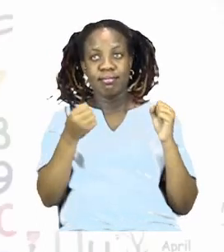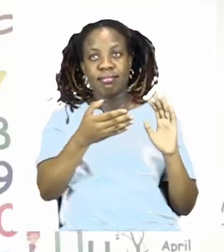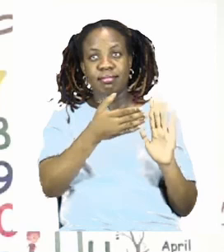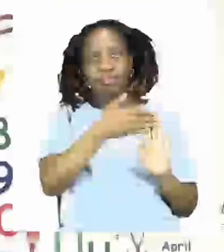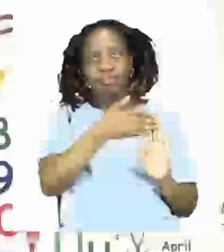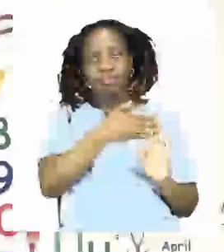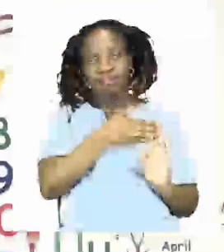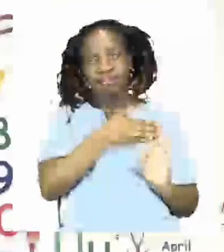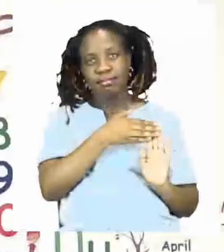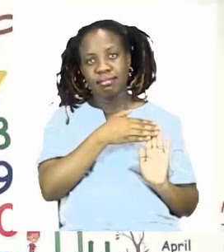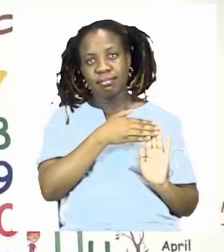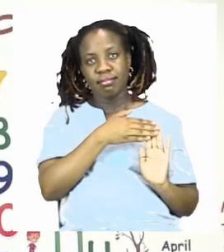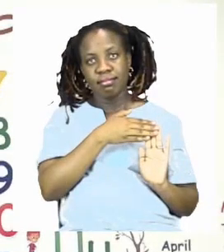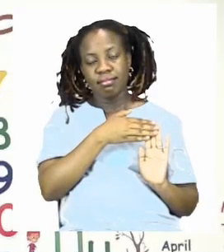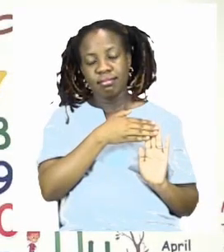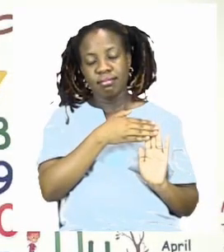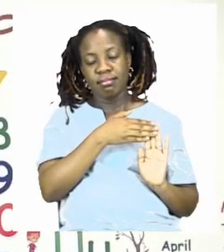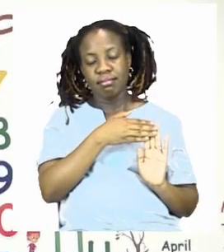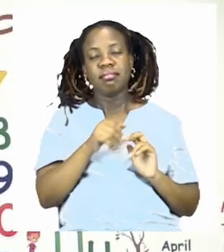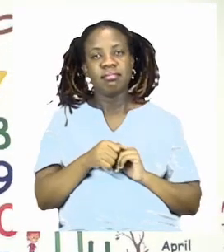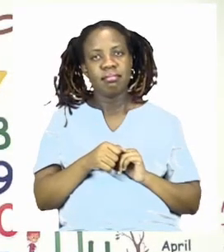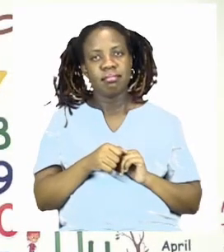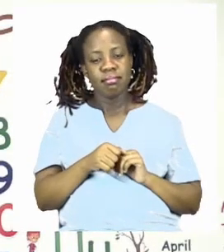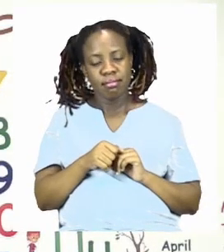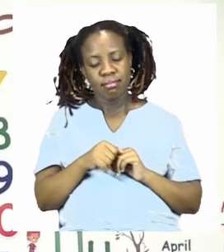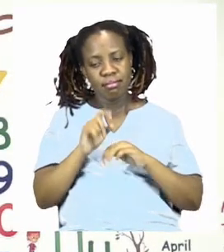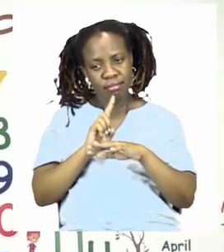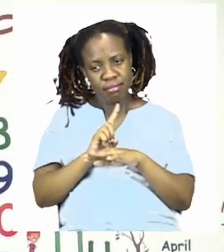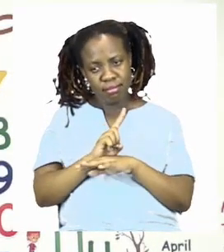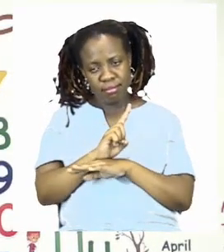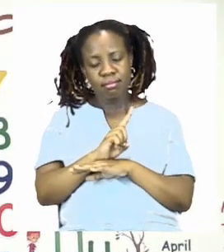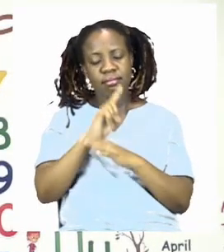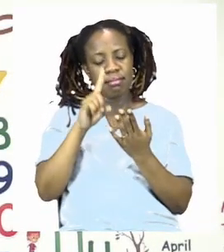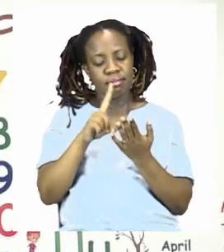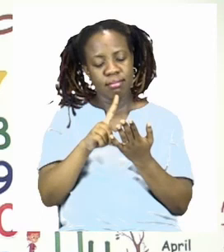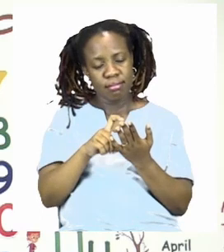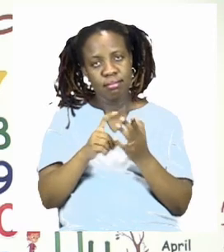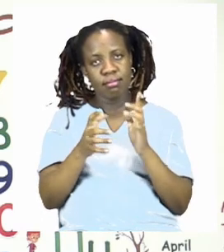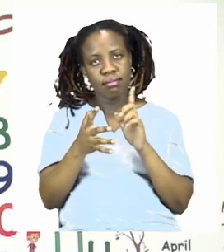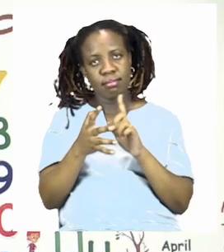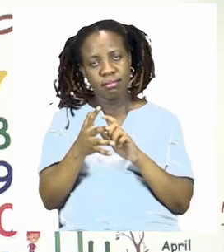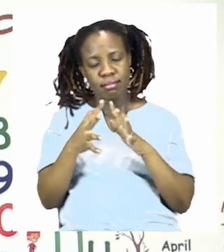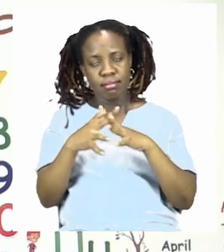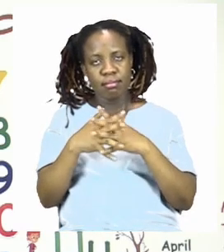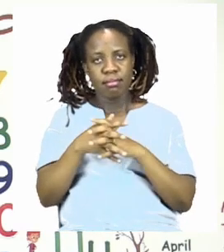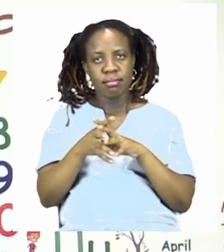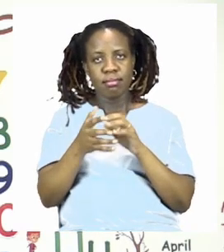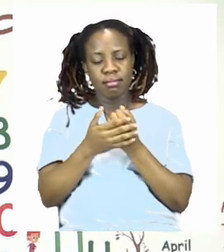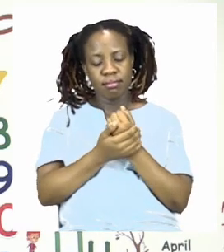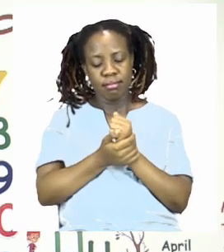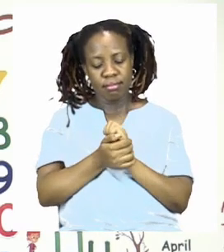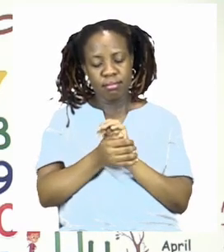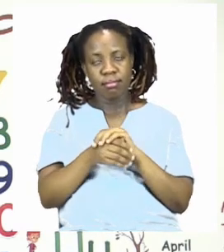Now, everyone, before we start with our lesson, we need to sanitize. Remember, boys and girls, if you don't